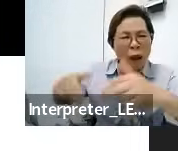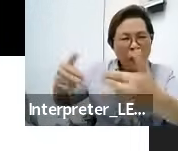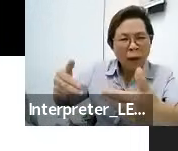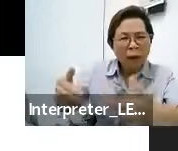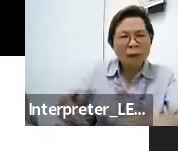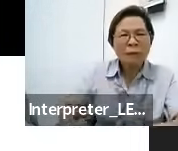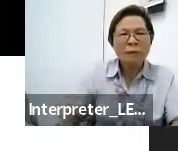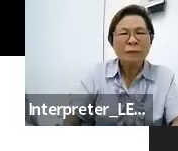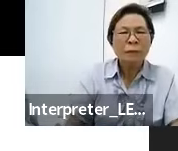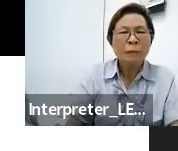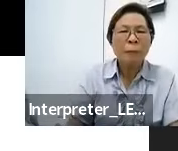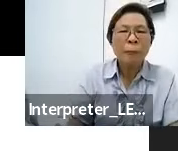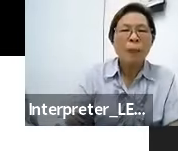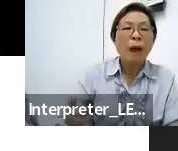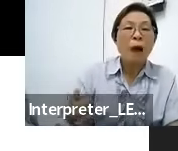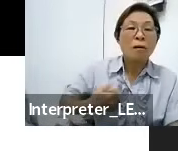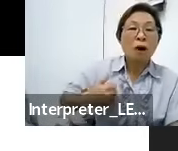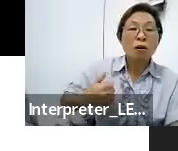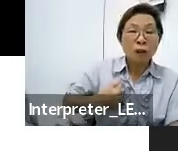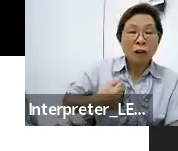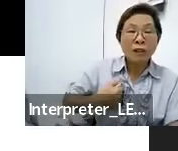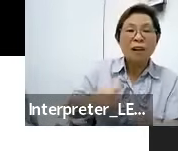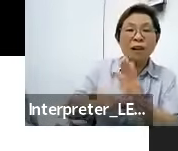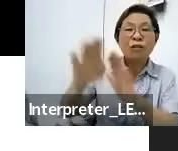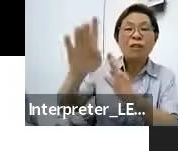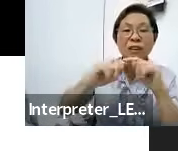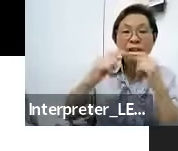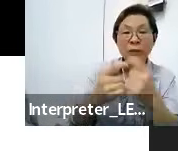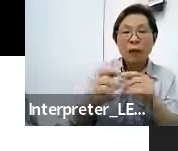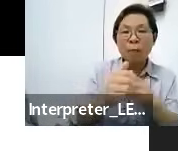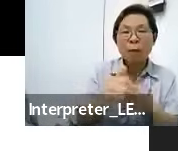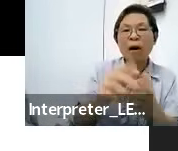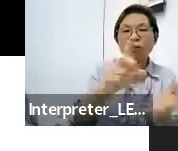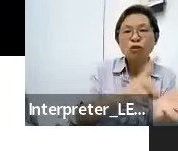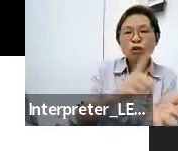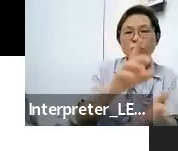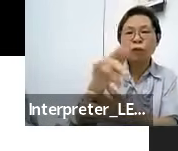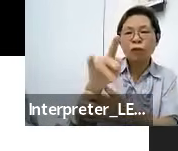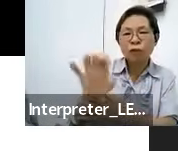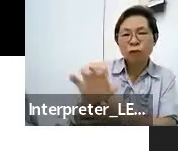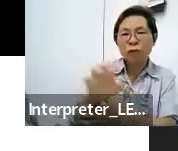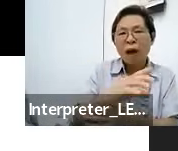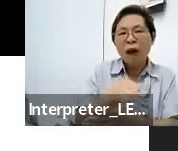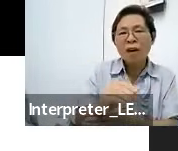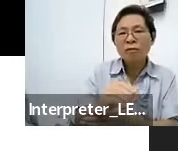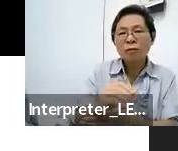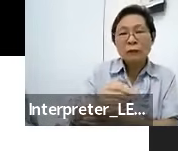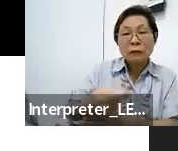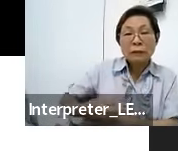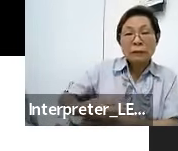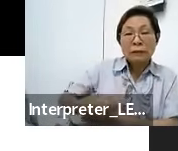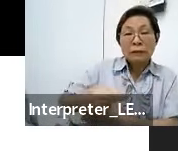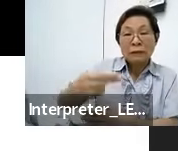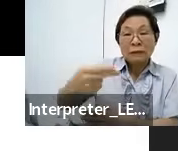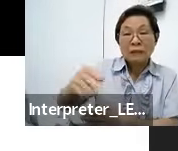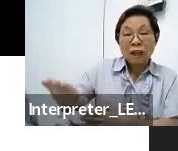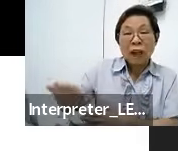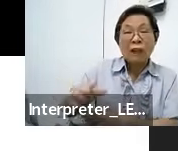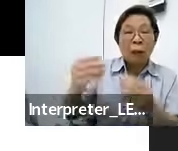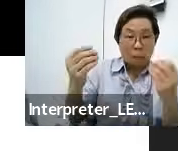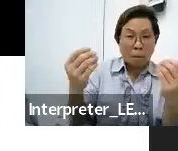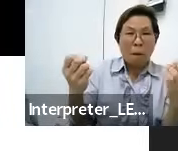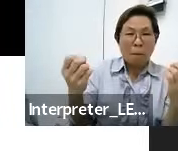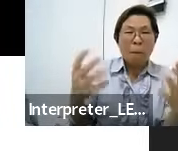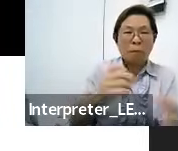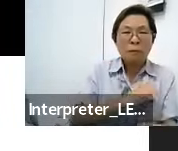Canadian development team, led by Dr. Fraser Shane, who is diagnosed at high-performing Asperger, and all his number of his staff are on the SD